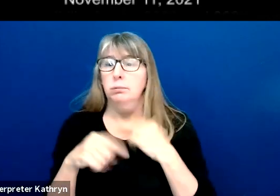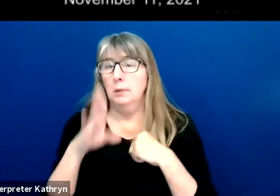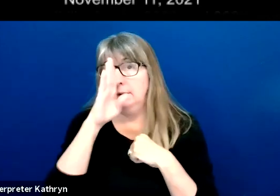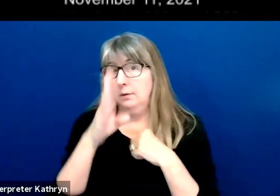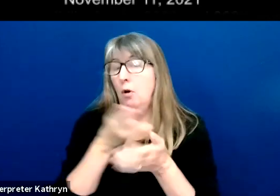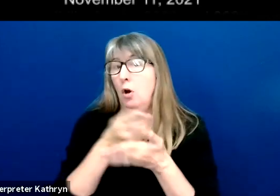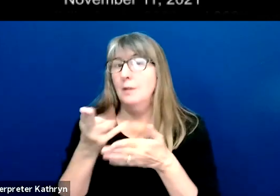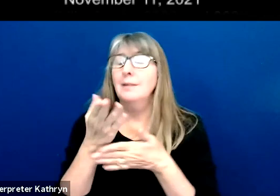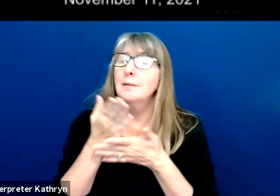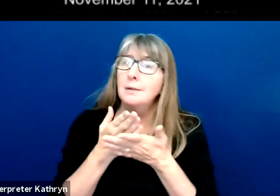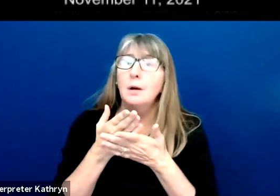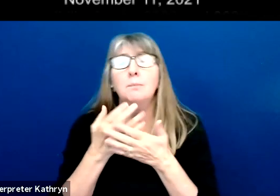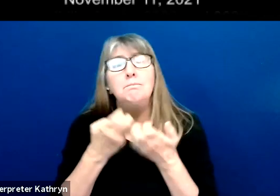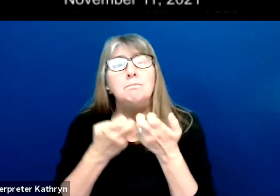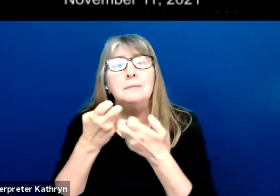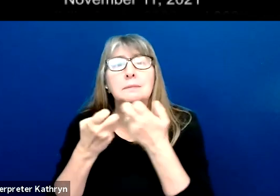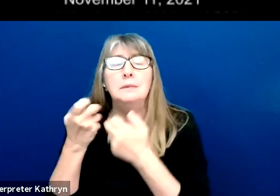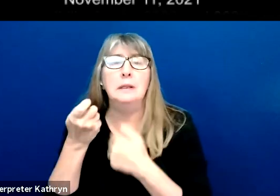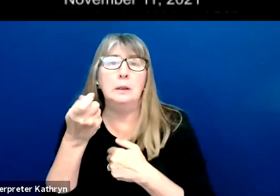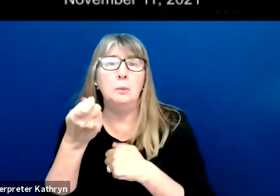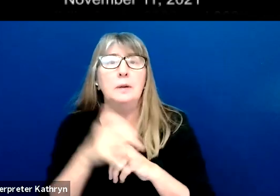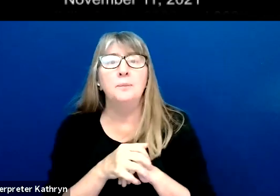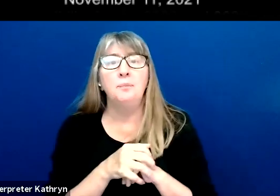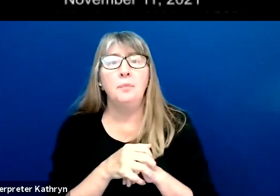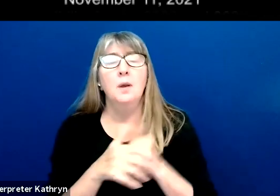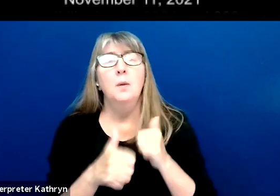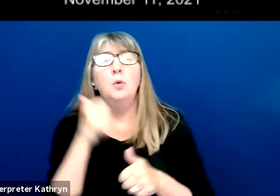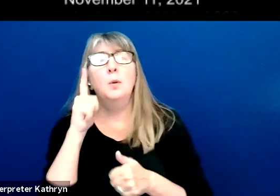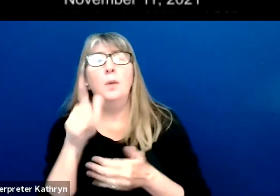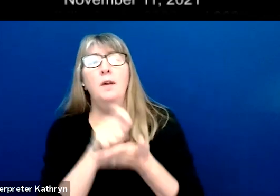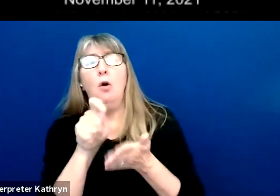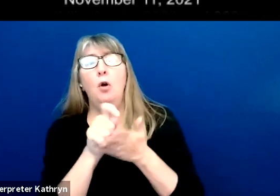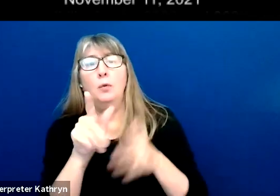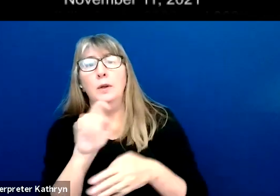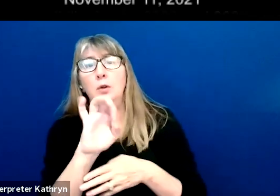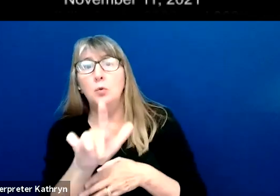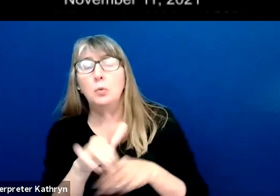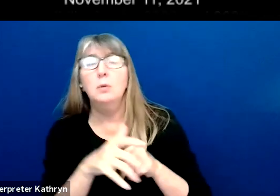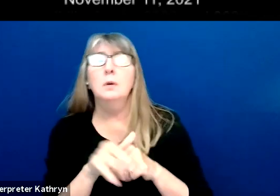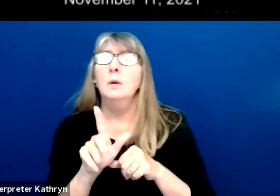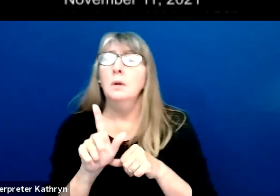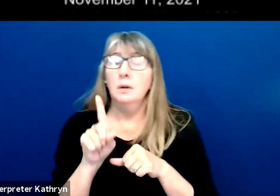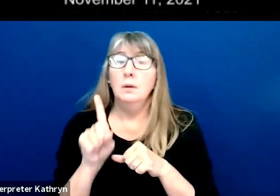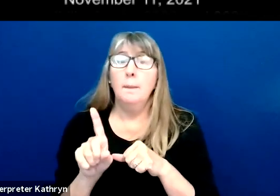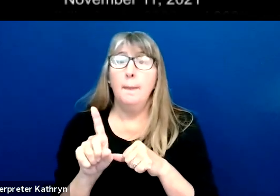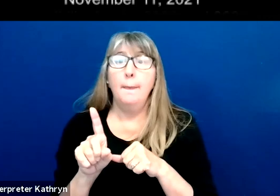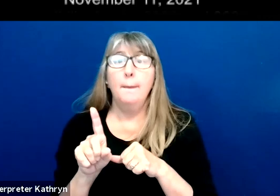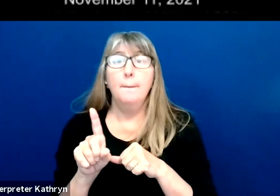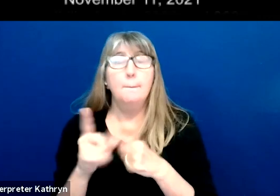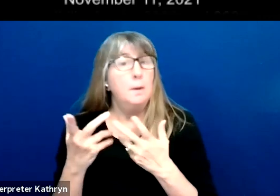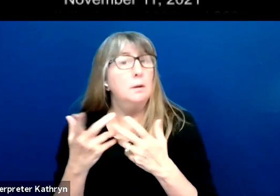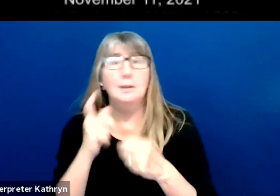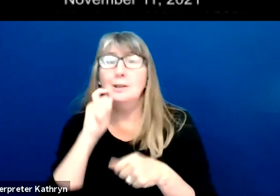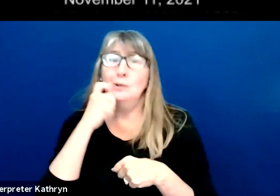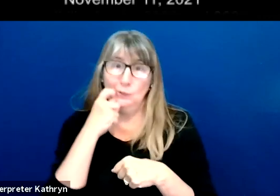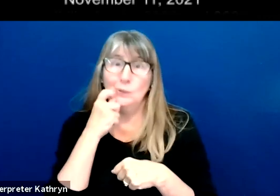rough edges, particularly on the authoring tool. But it's a really cool